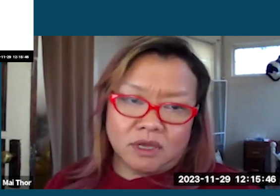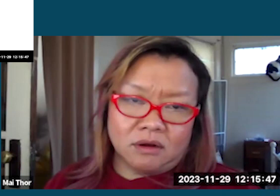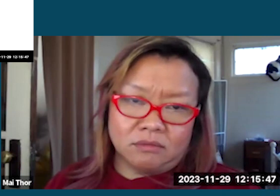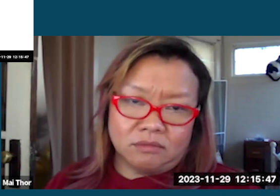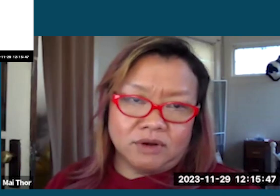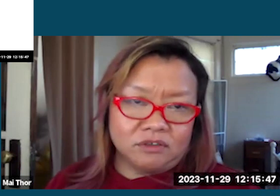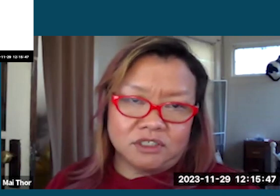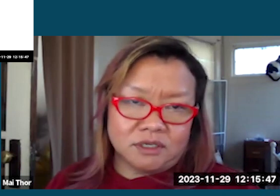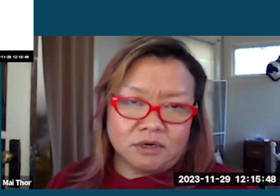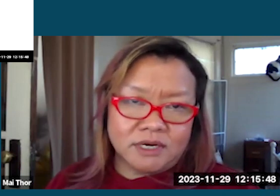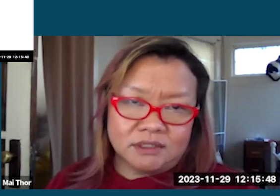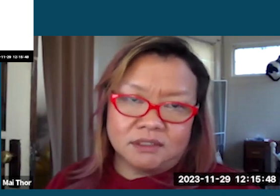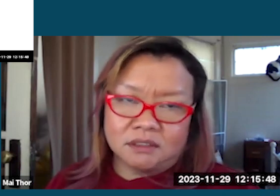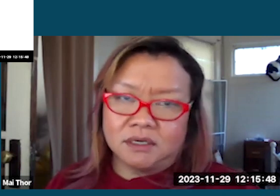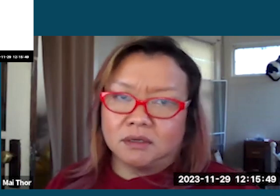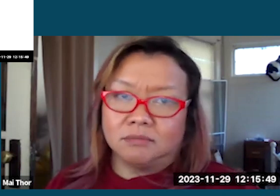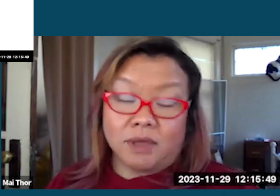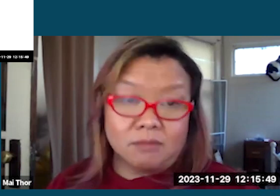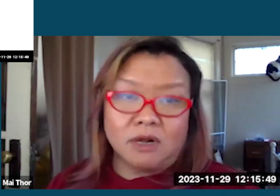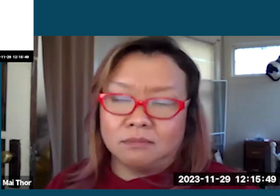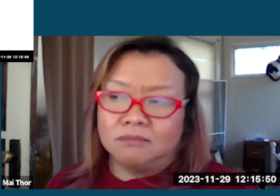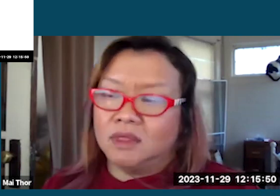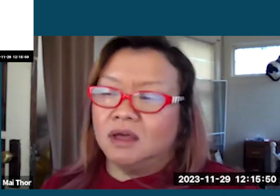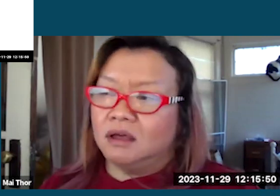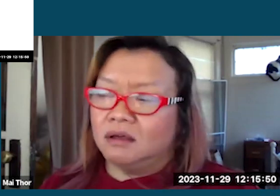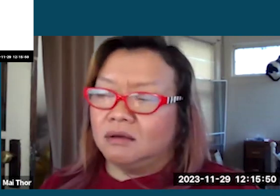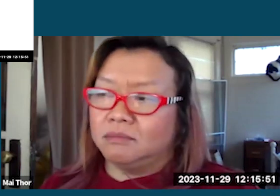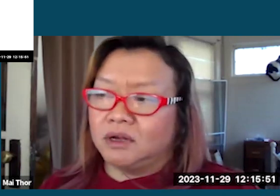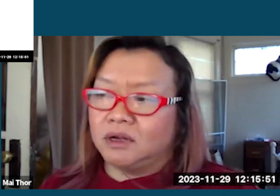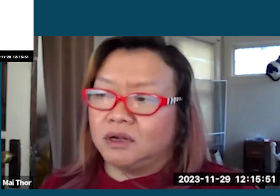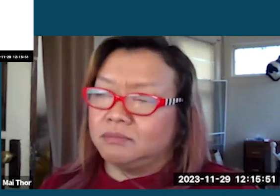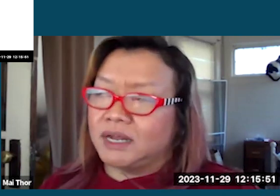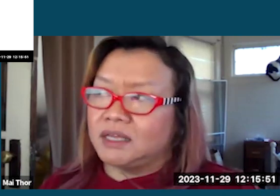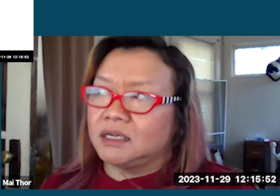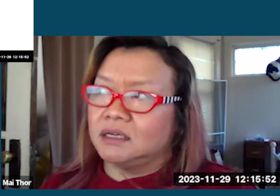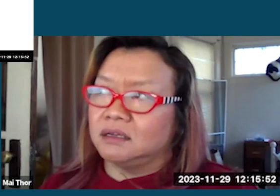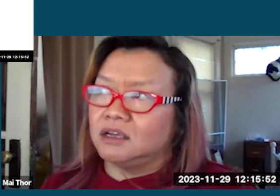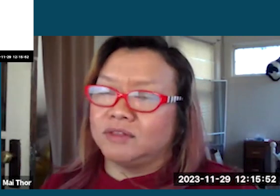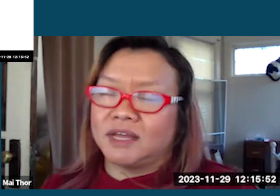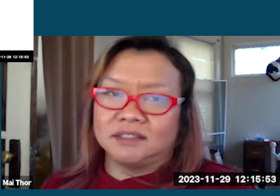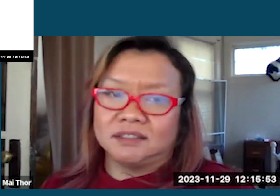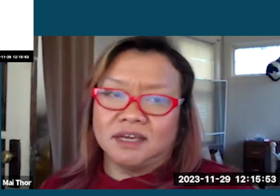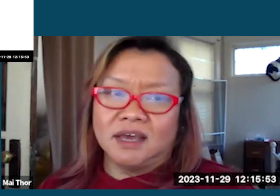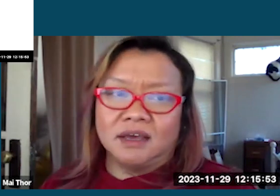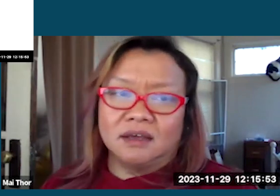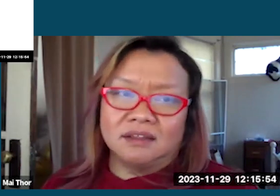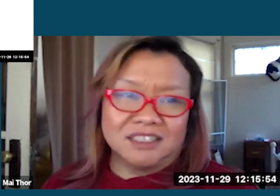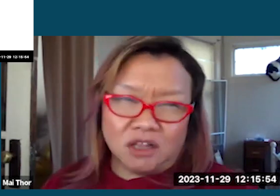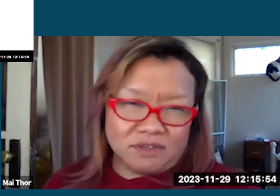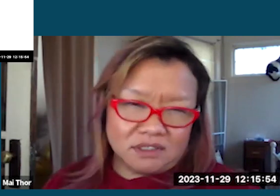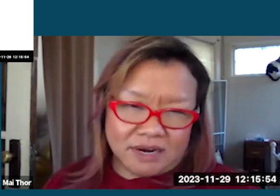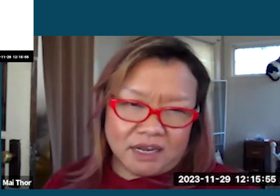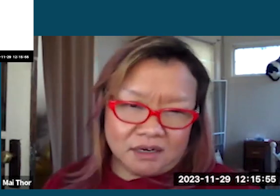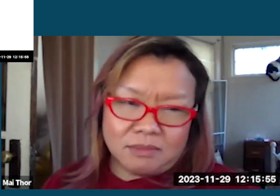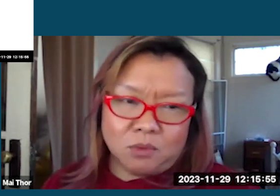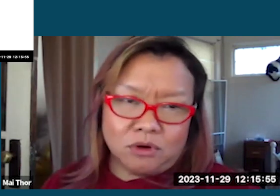woman and a refugee and immigrant and a mom. But I think, that's